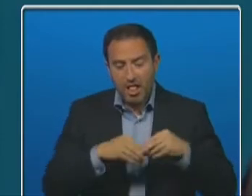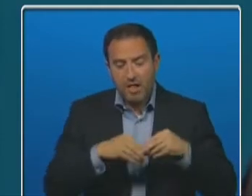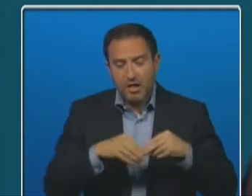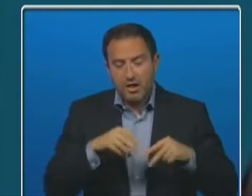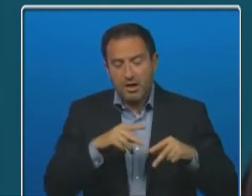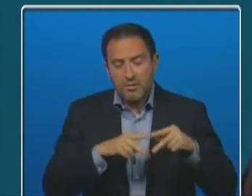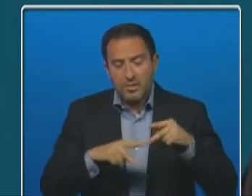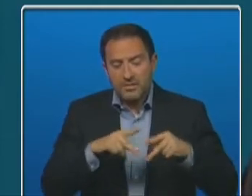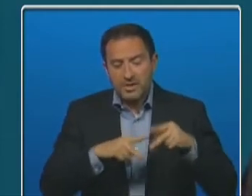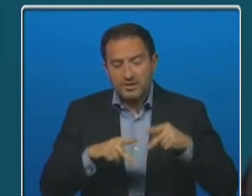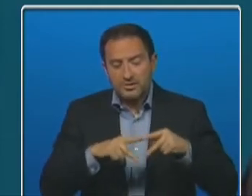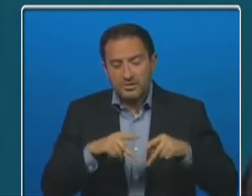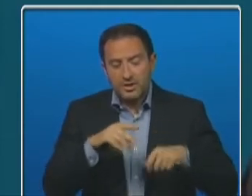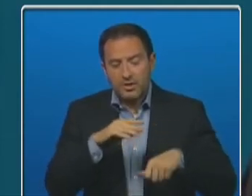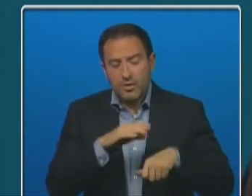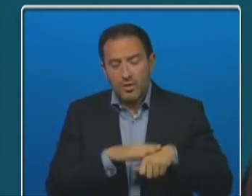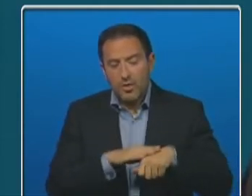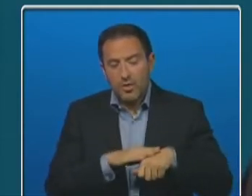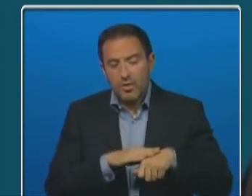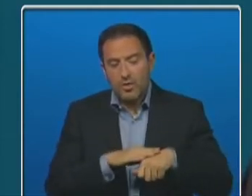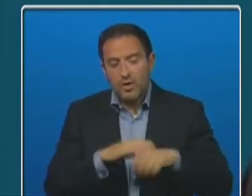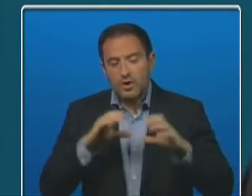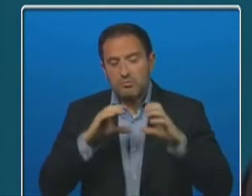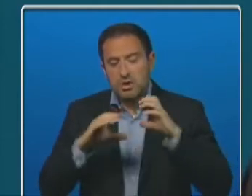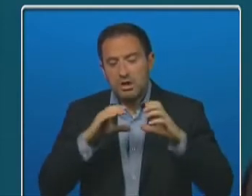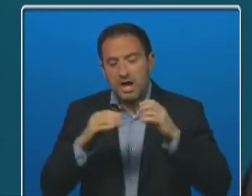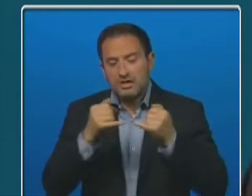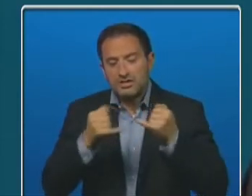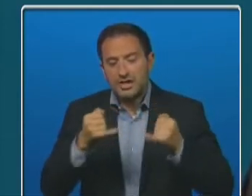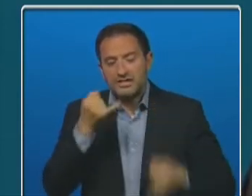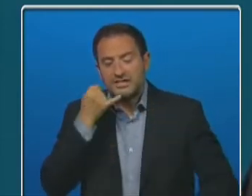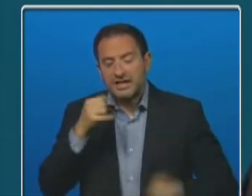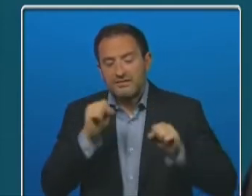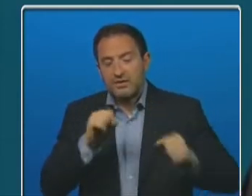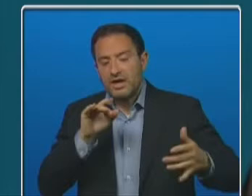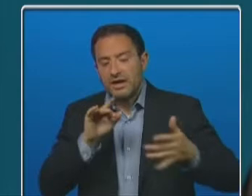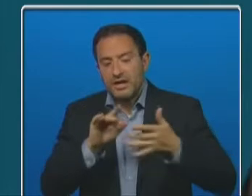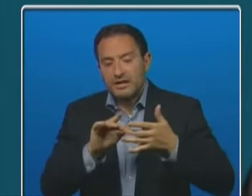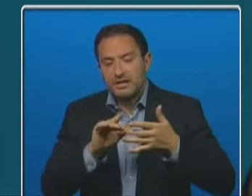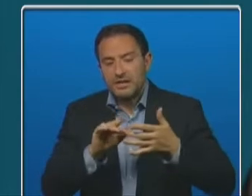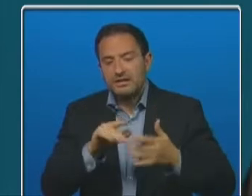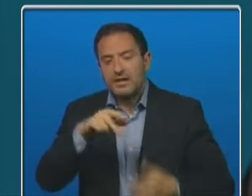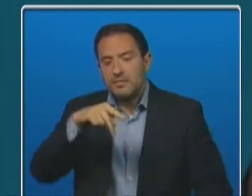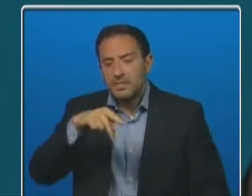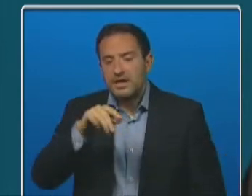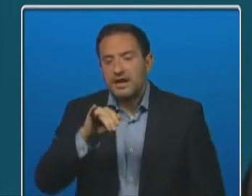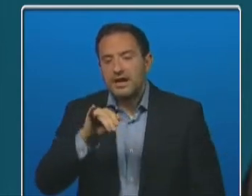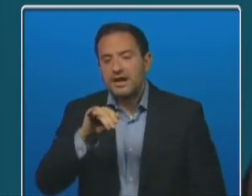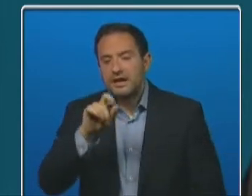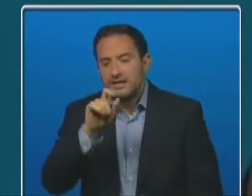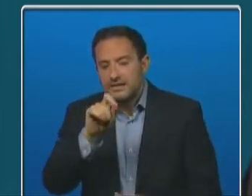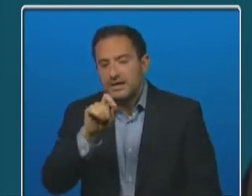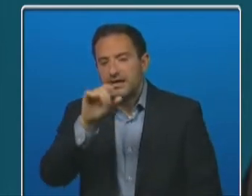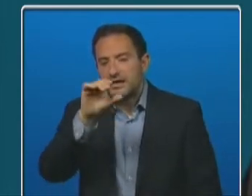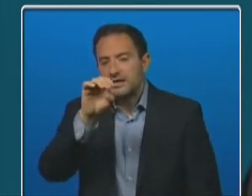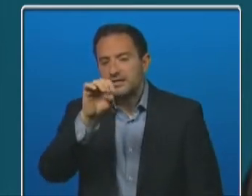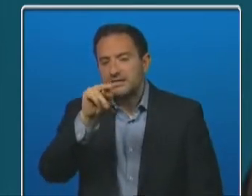that are on our comms line in PIO. If you could contact them at pio@census.gov or